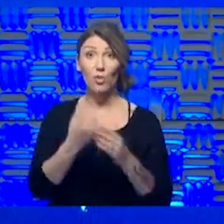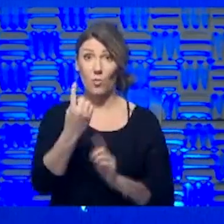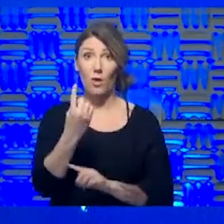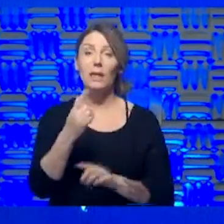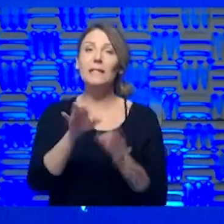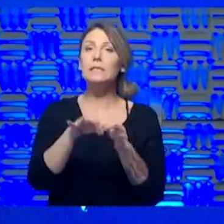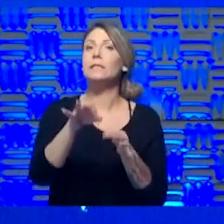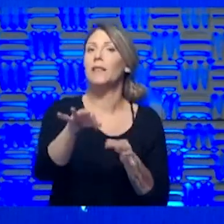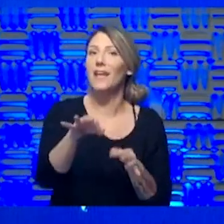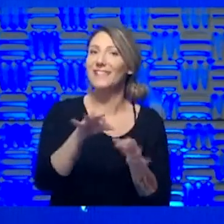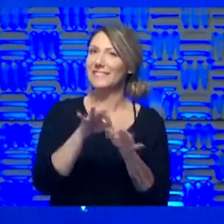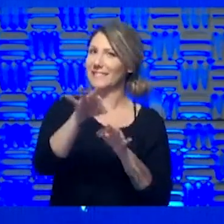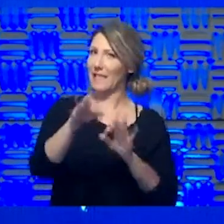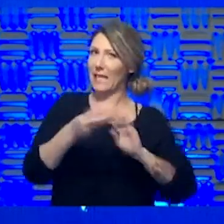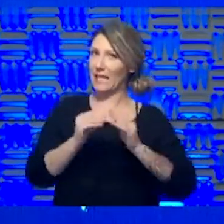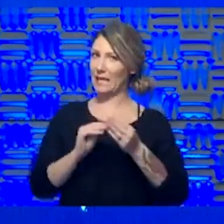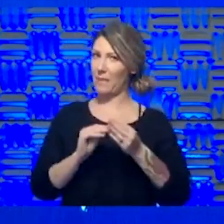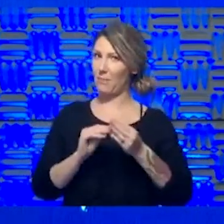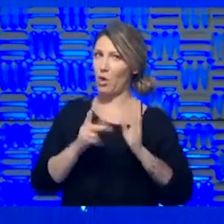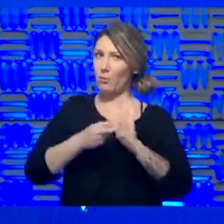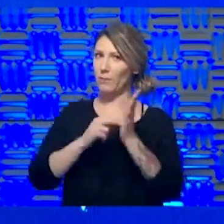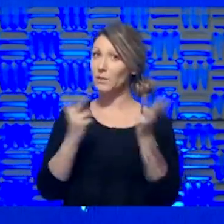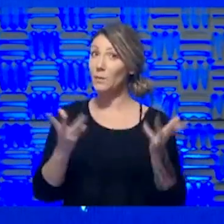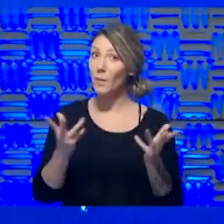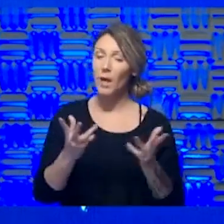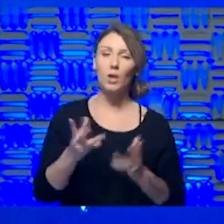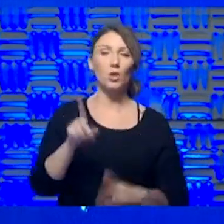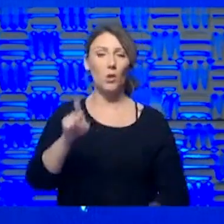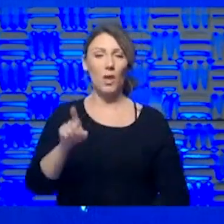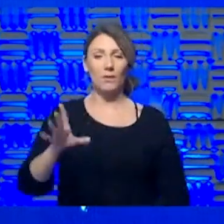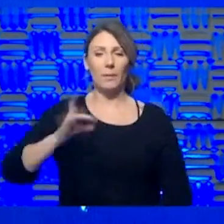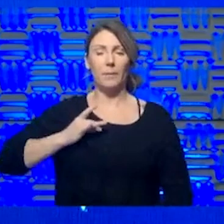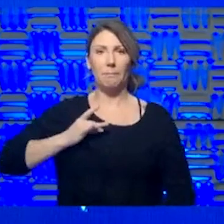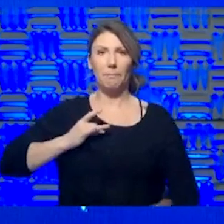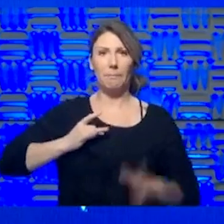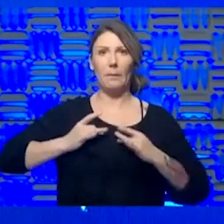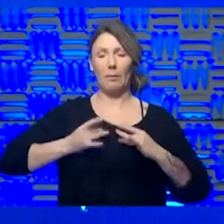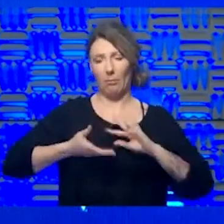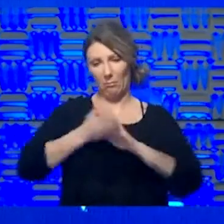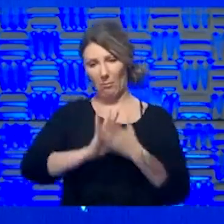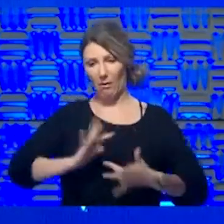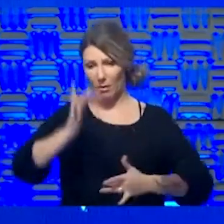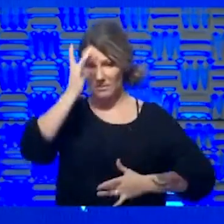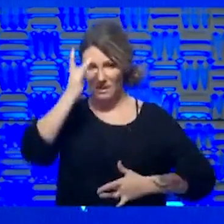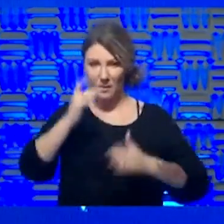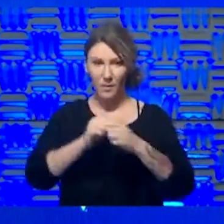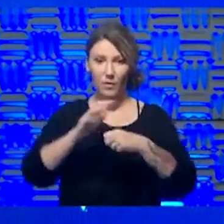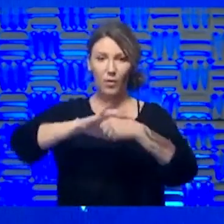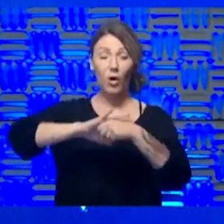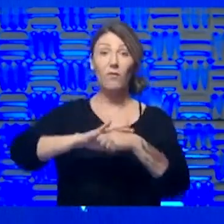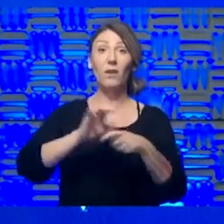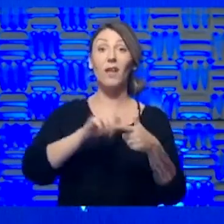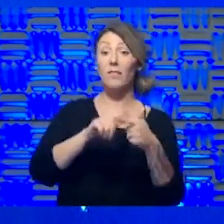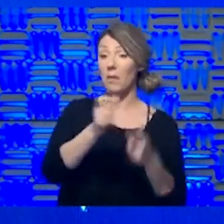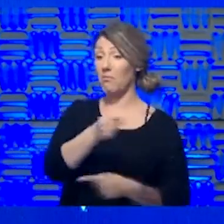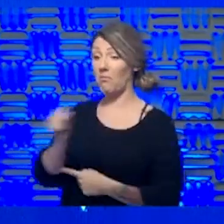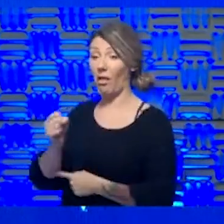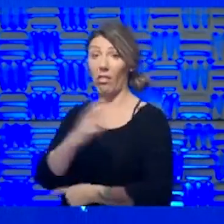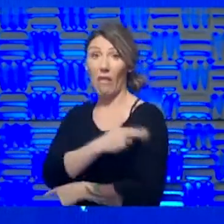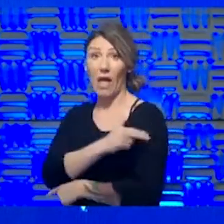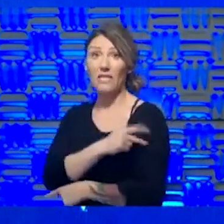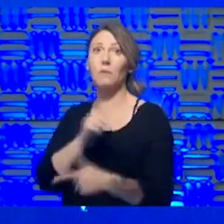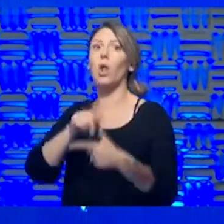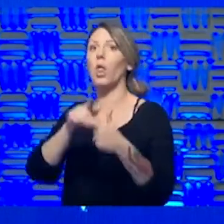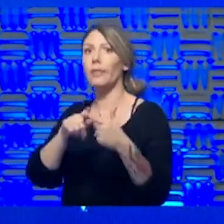delayed number, meaning that you have to get the virus, you have to get sick, you have to be in the hospital, and then you pass away. And